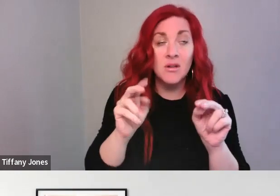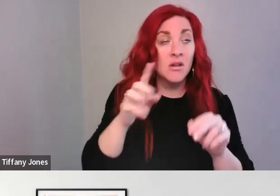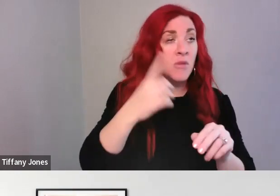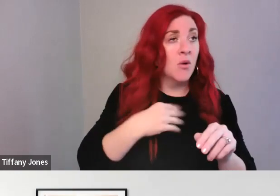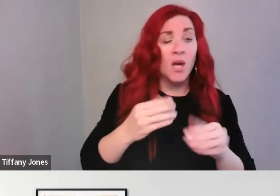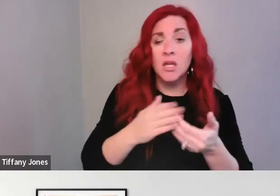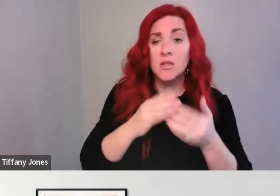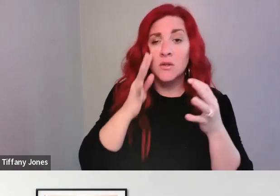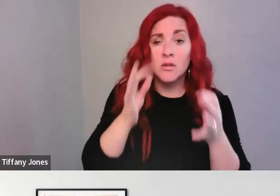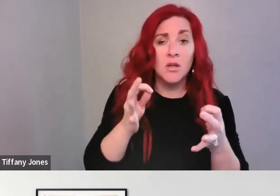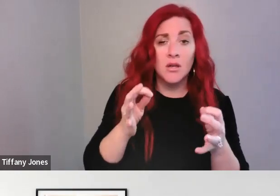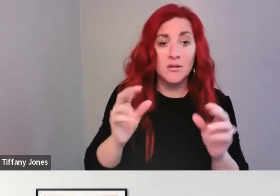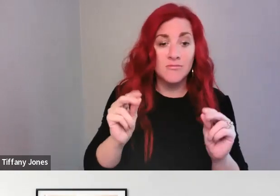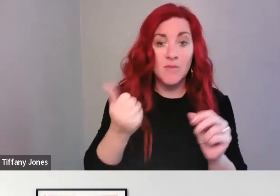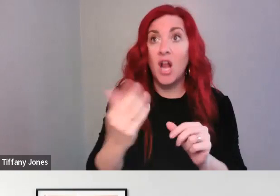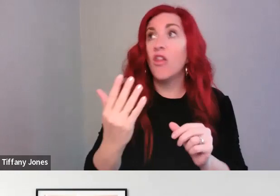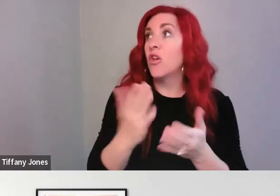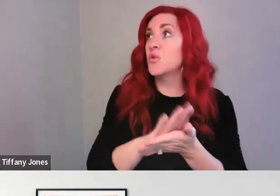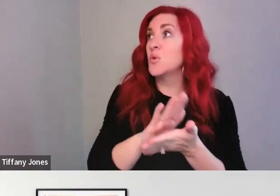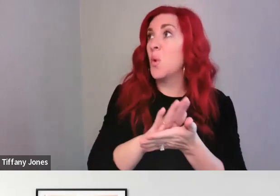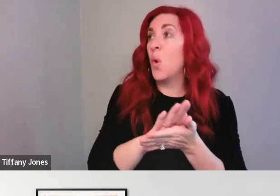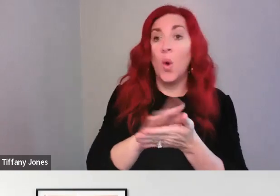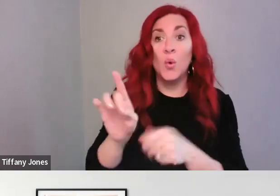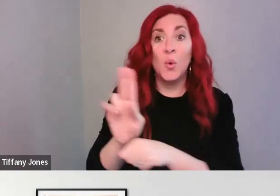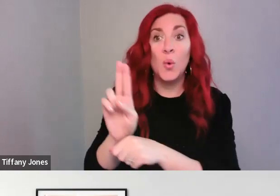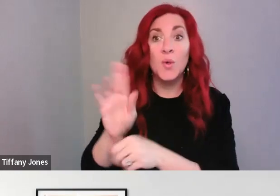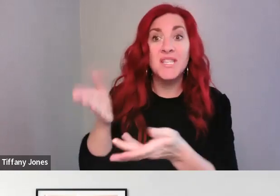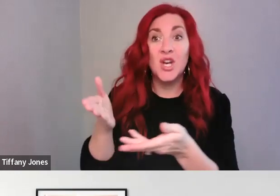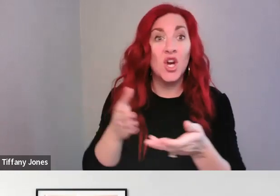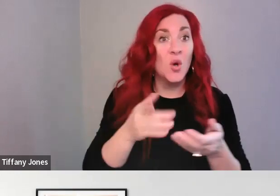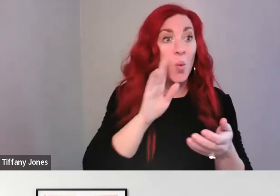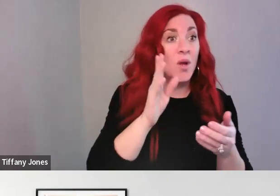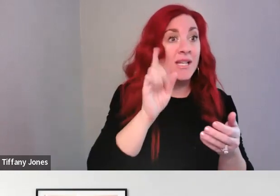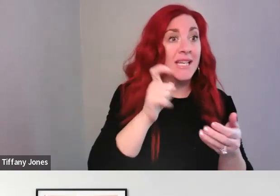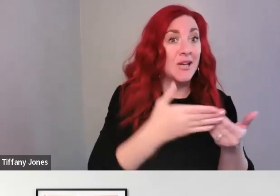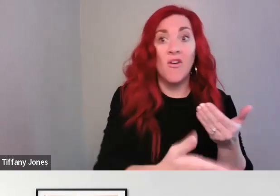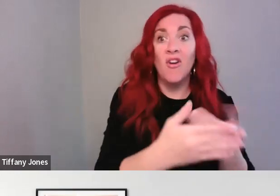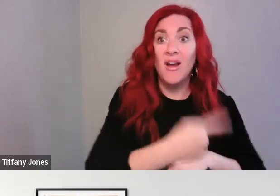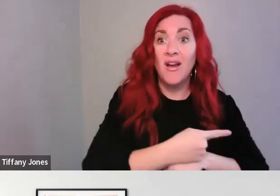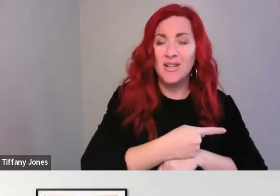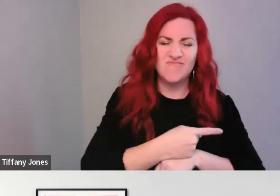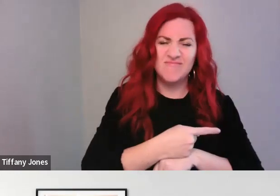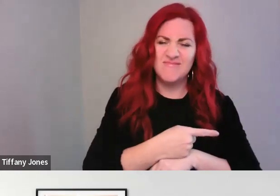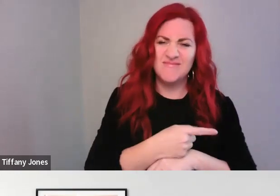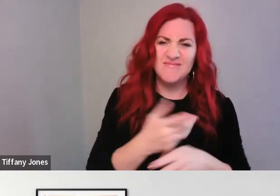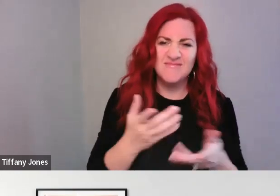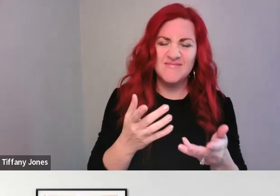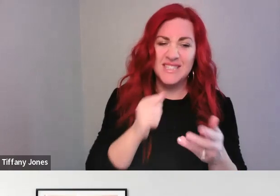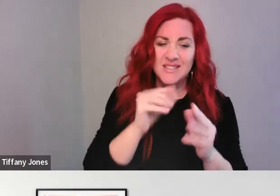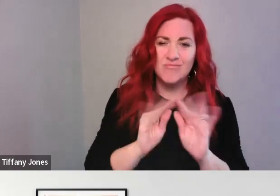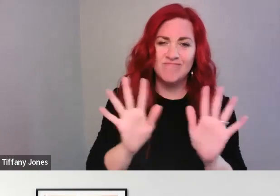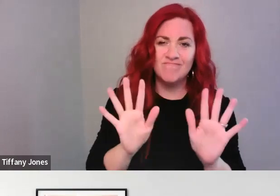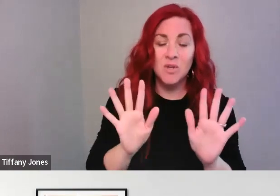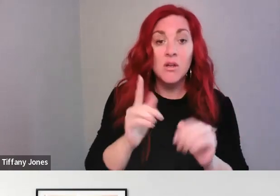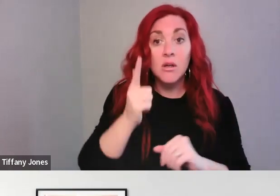white, like anything that a kid needs at school, they also need throughout the rest of the day. And because it's not